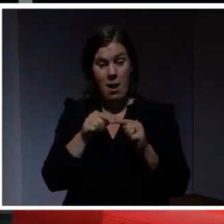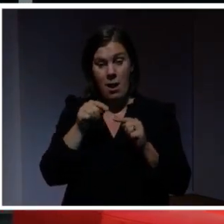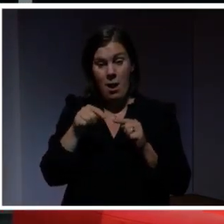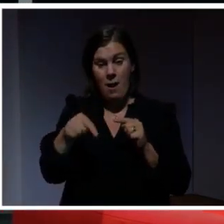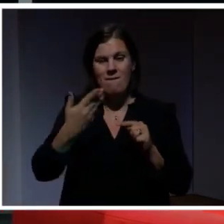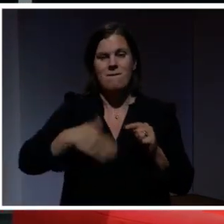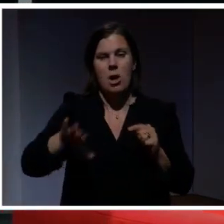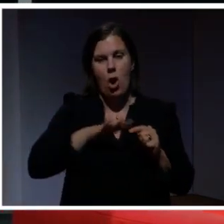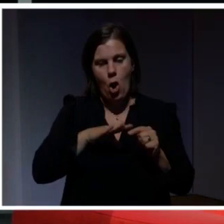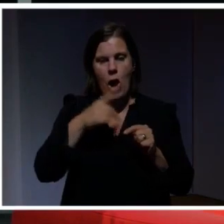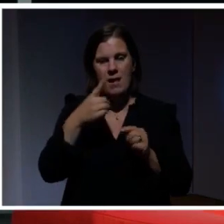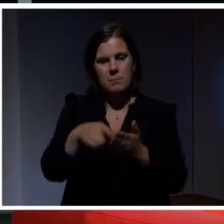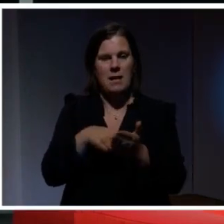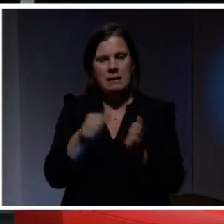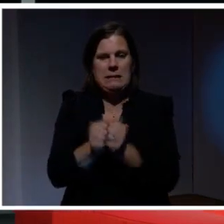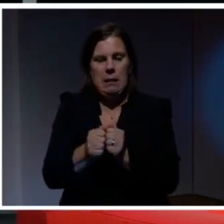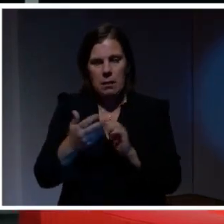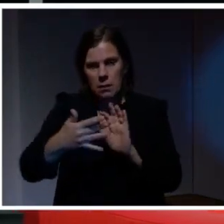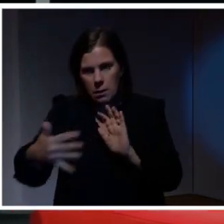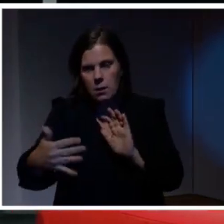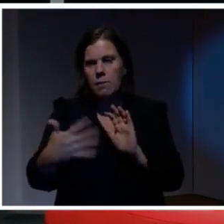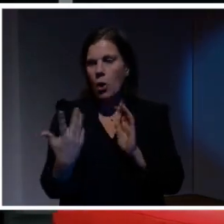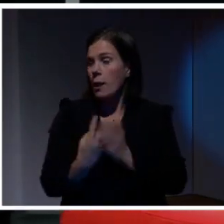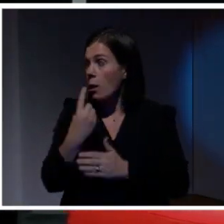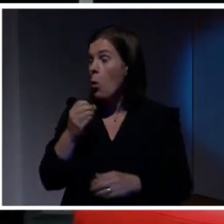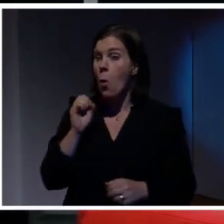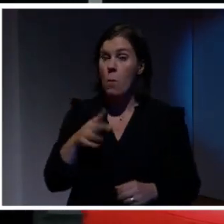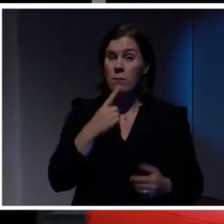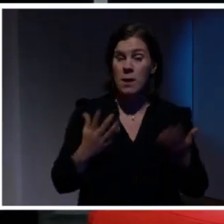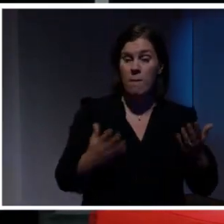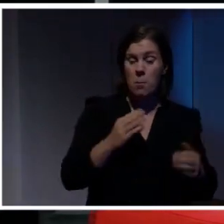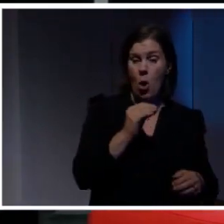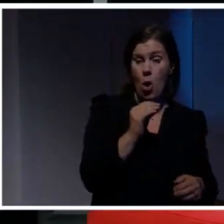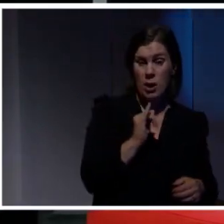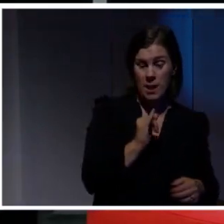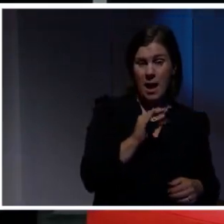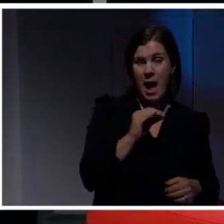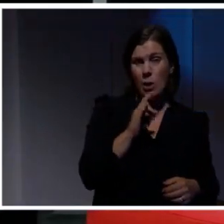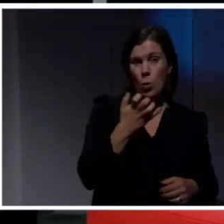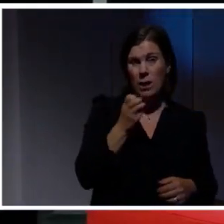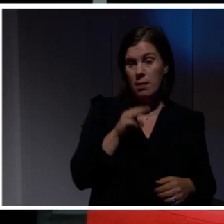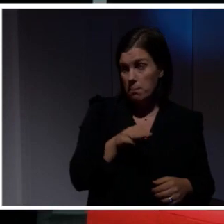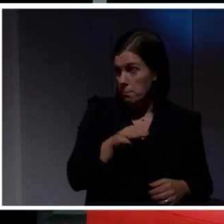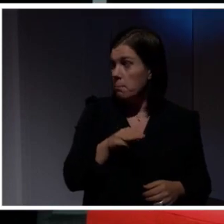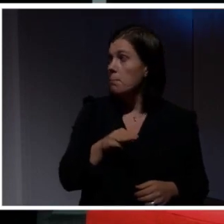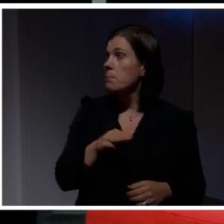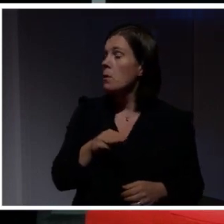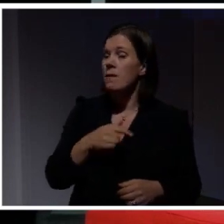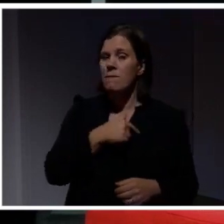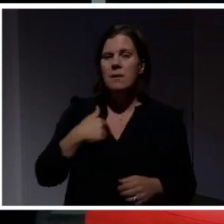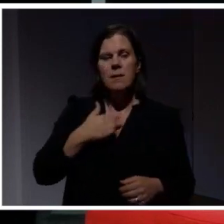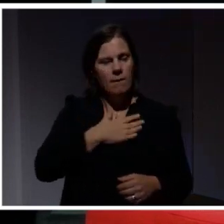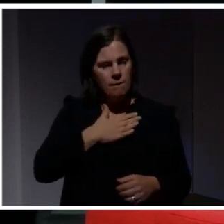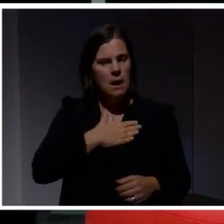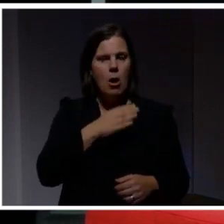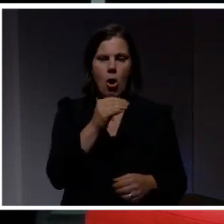behavior. Now, if we want to imagine that AI is an algorithm, what we want to do with AI is we